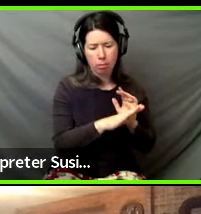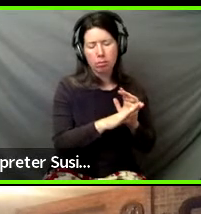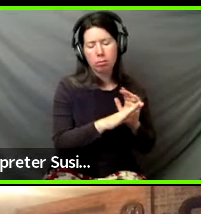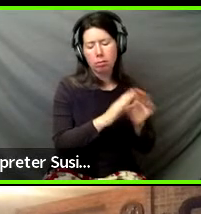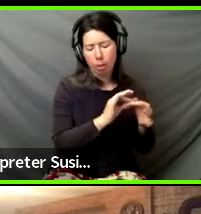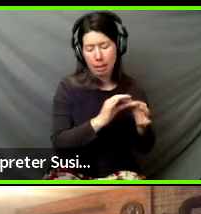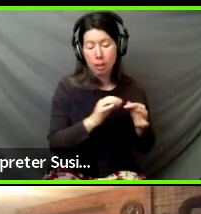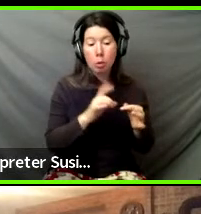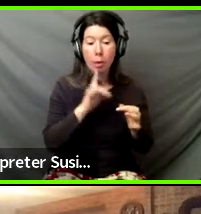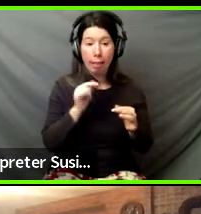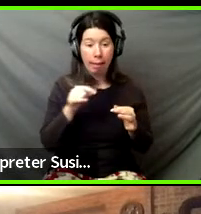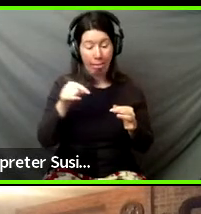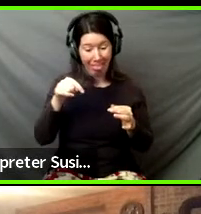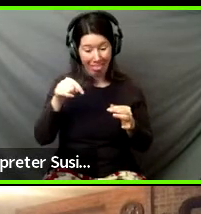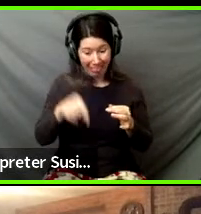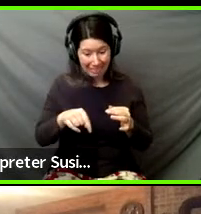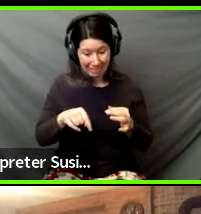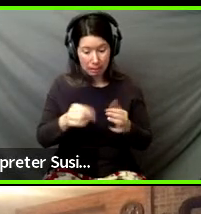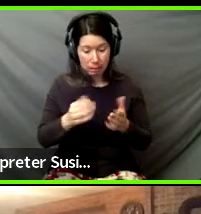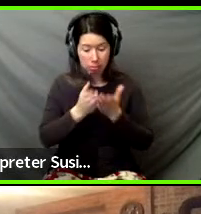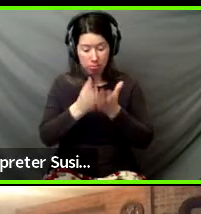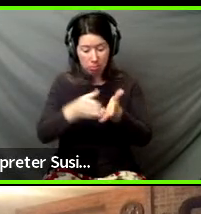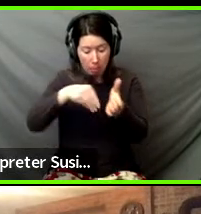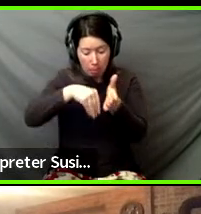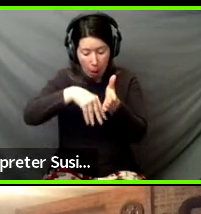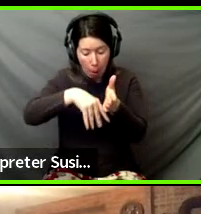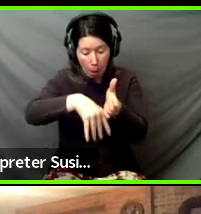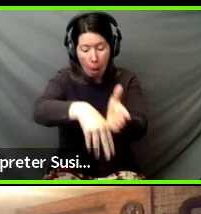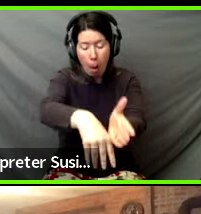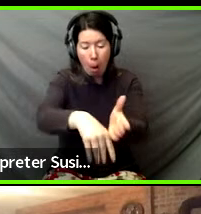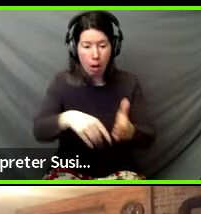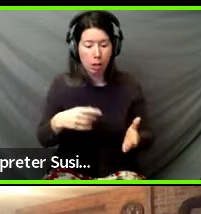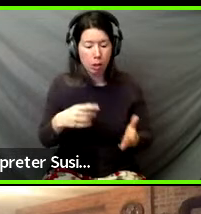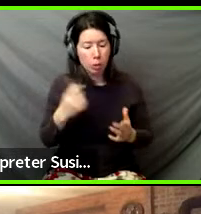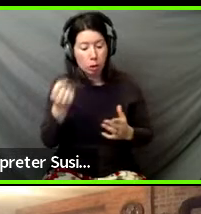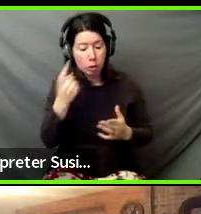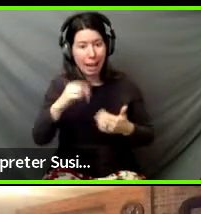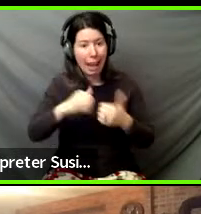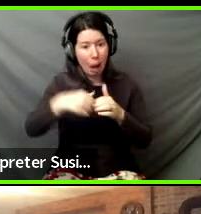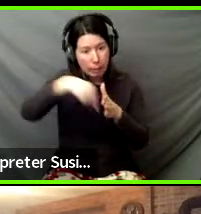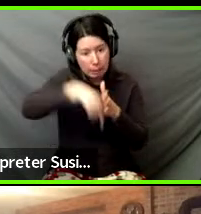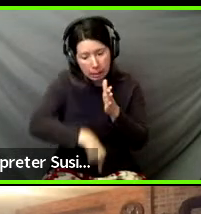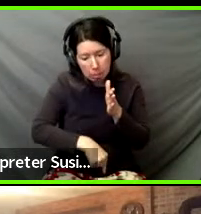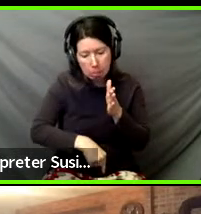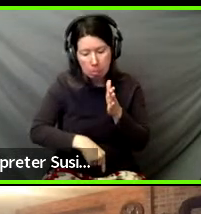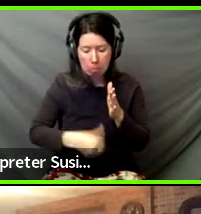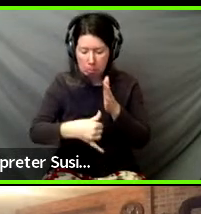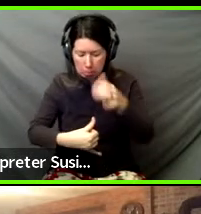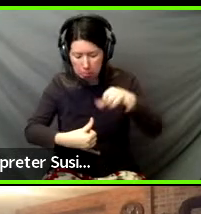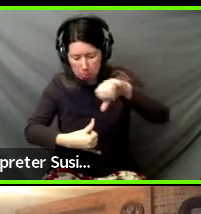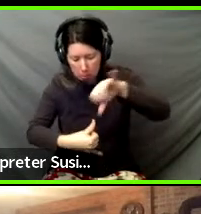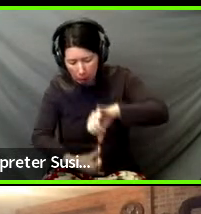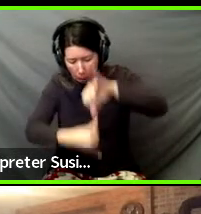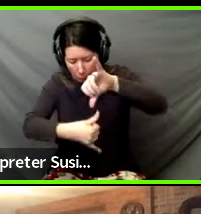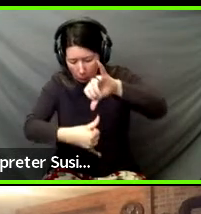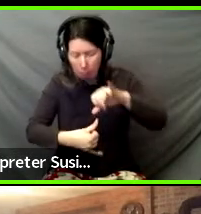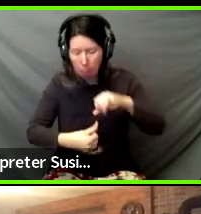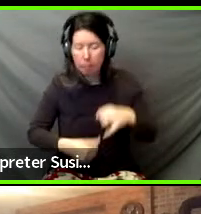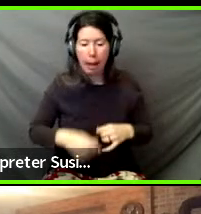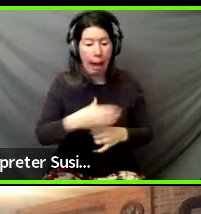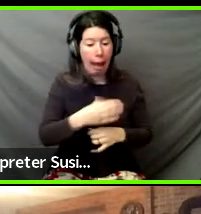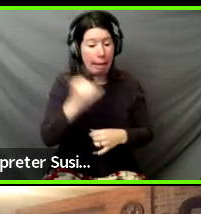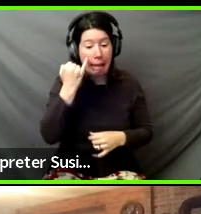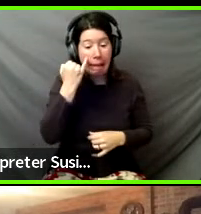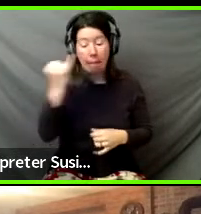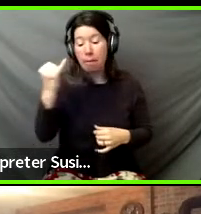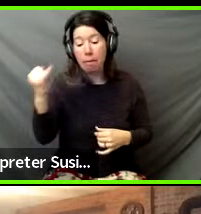the harbor and bottom of the river to understand what the depth is, and if there is anything that we need to know